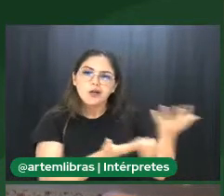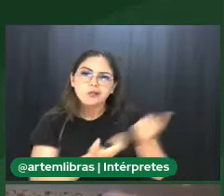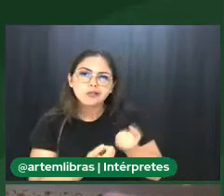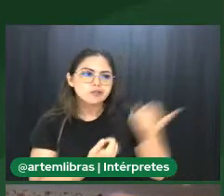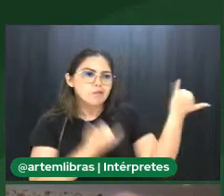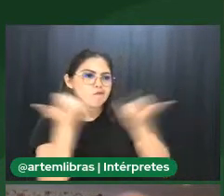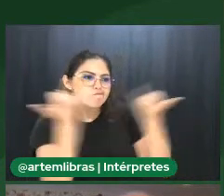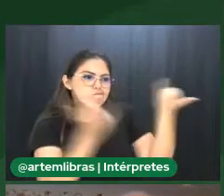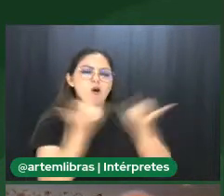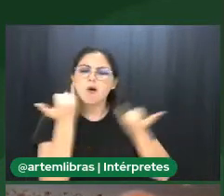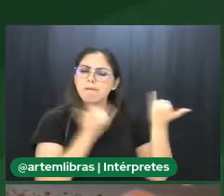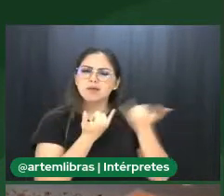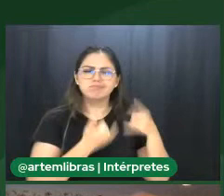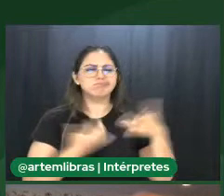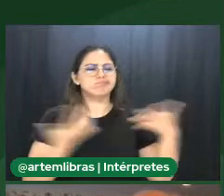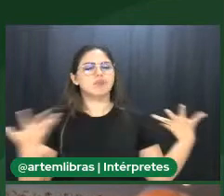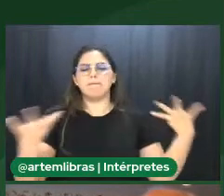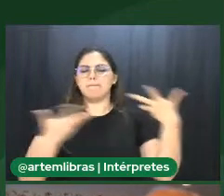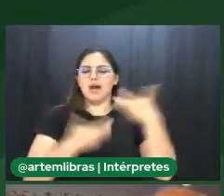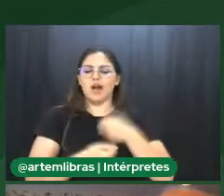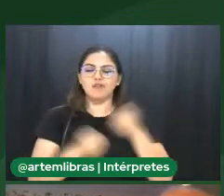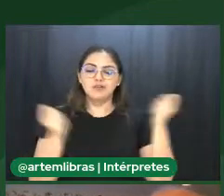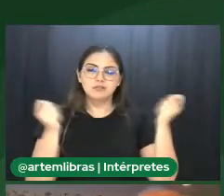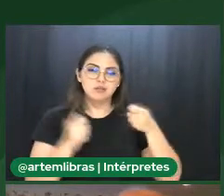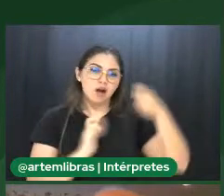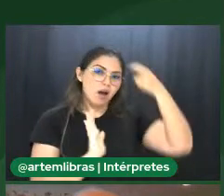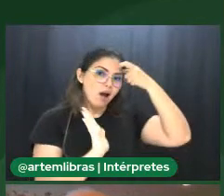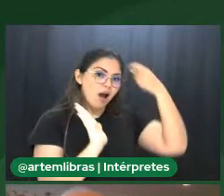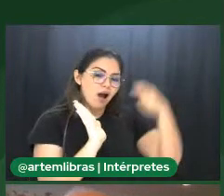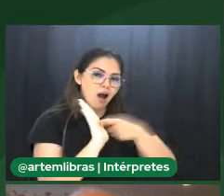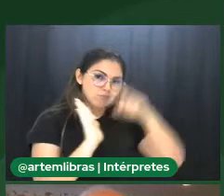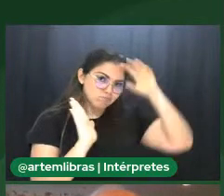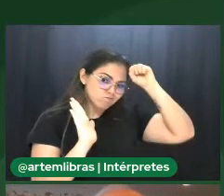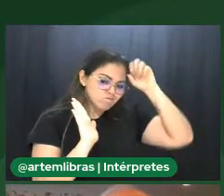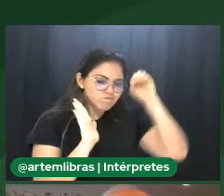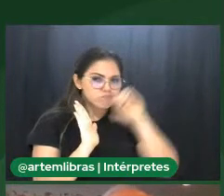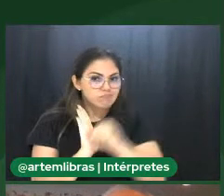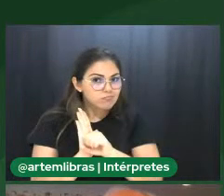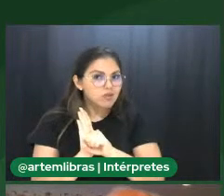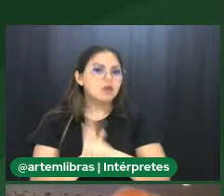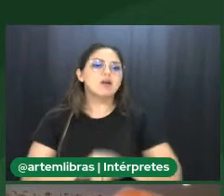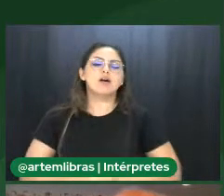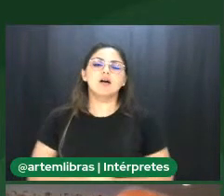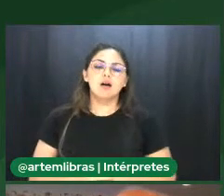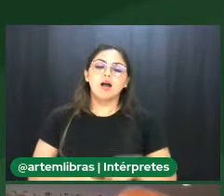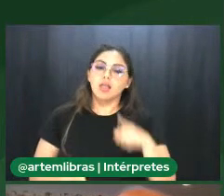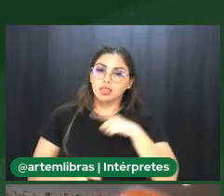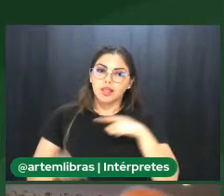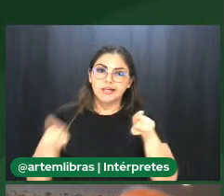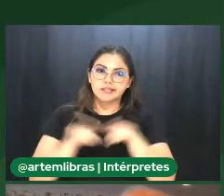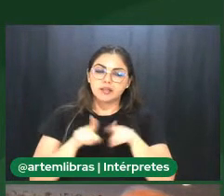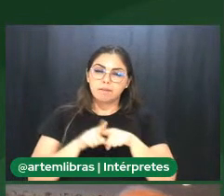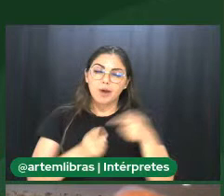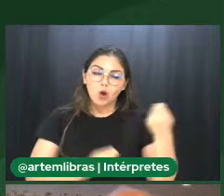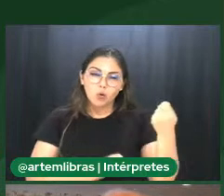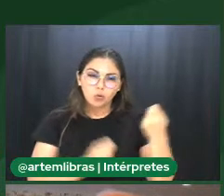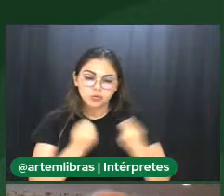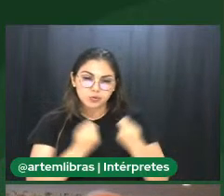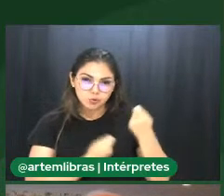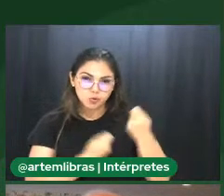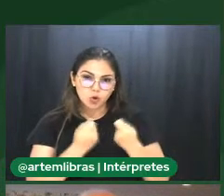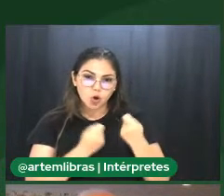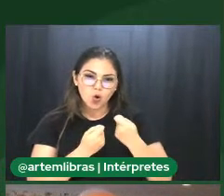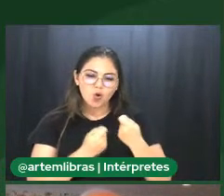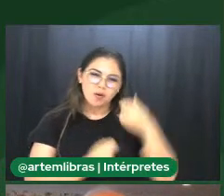processes. Other control centers like this one reflect the idea that I've said of information abundant displays,